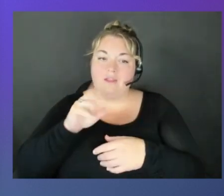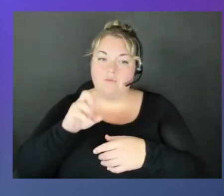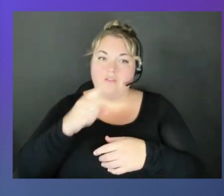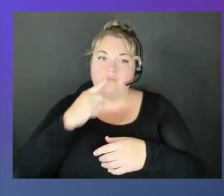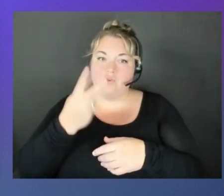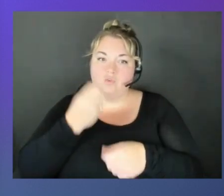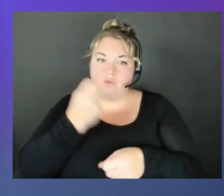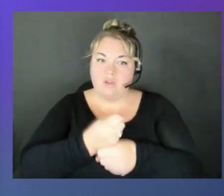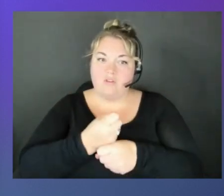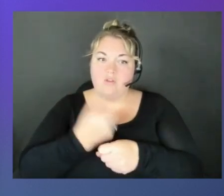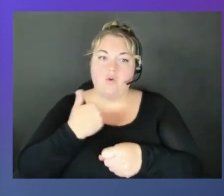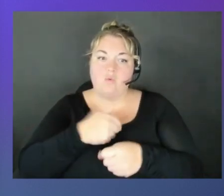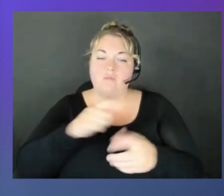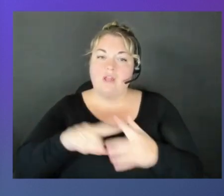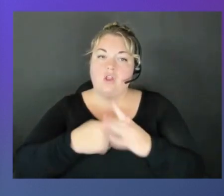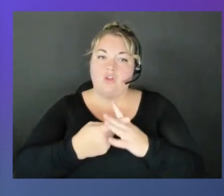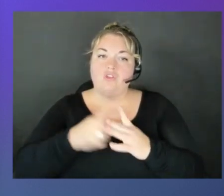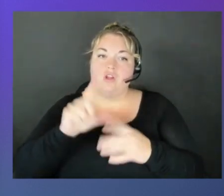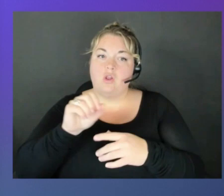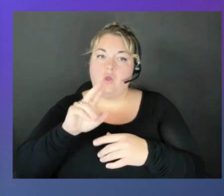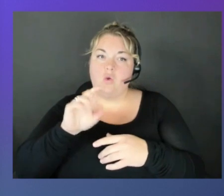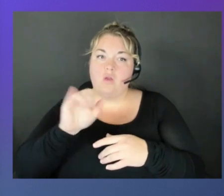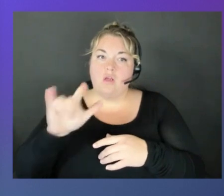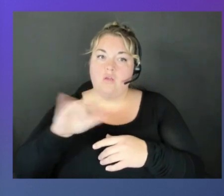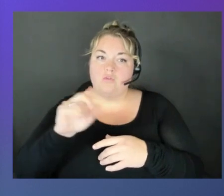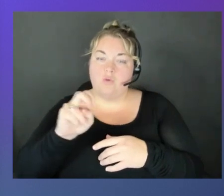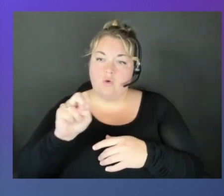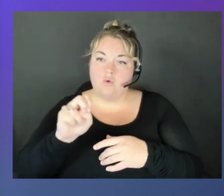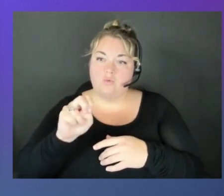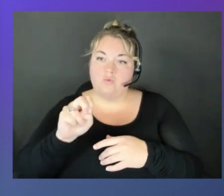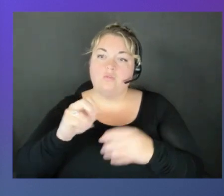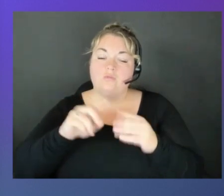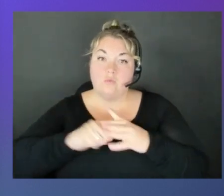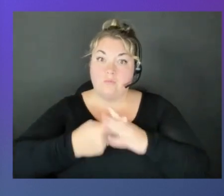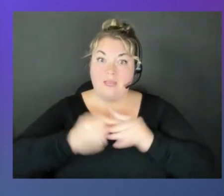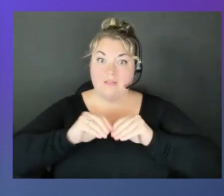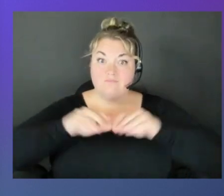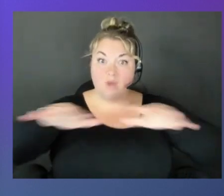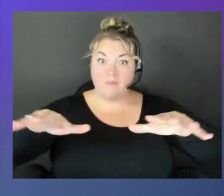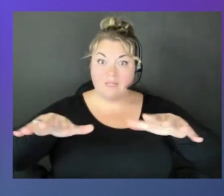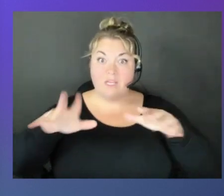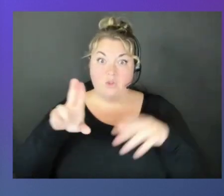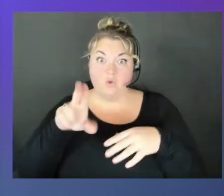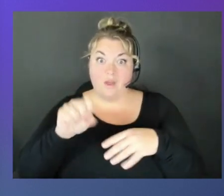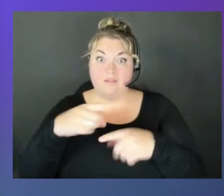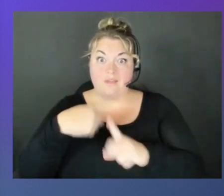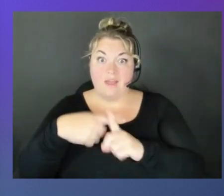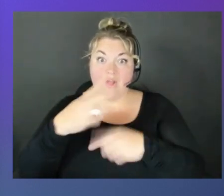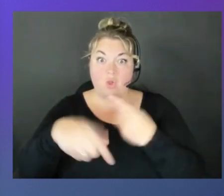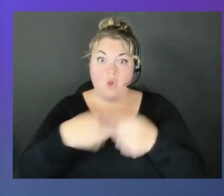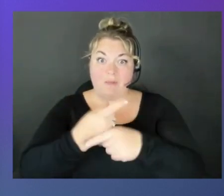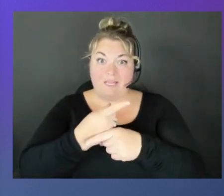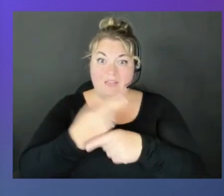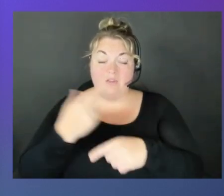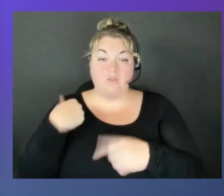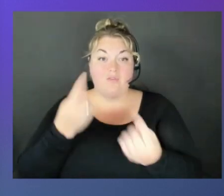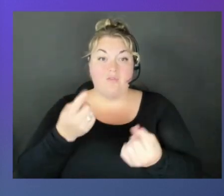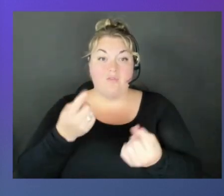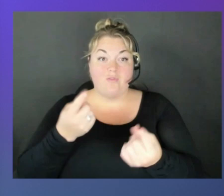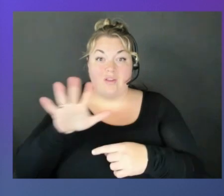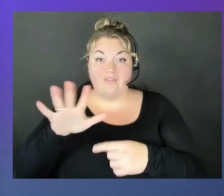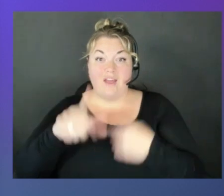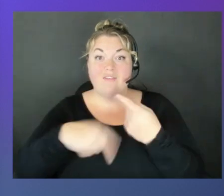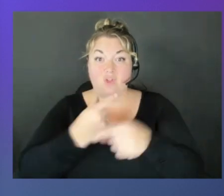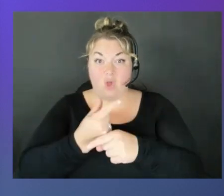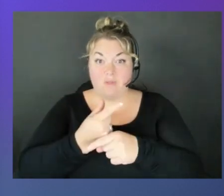years, we've been launching Local Zones, expanding Local Zones rapidly in the US and globally. So far, we have 35 local zones globally,